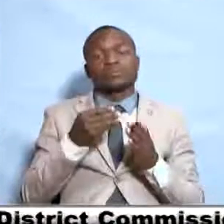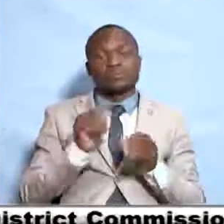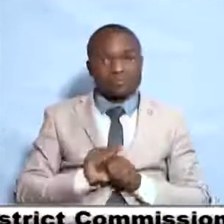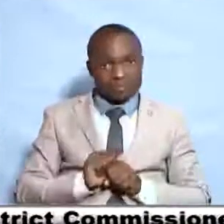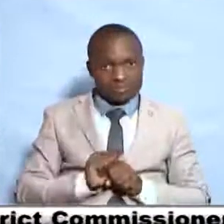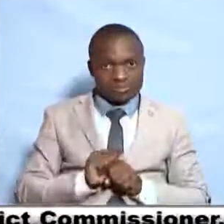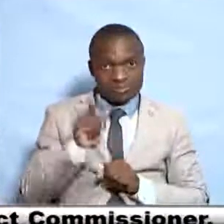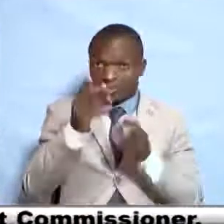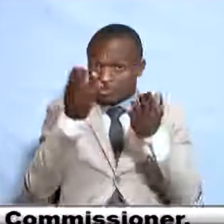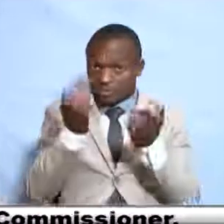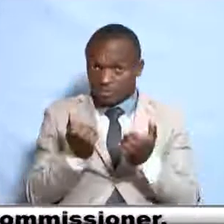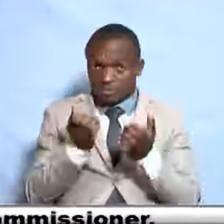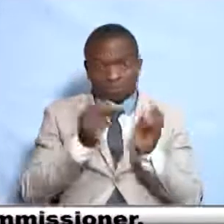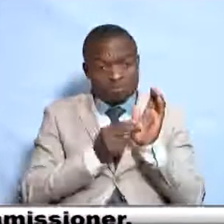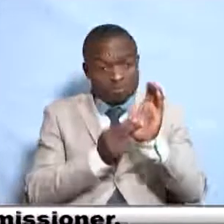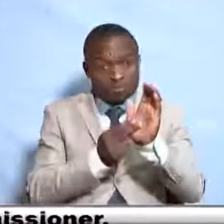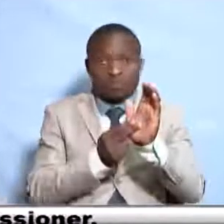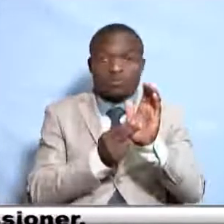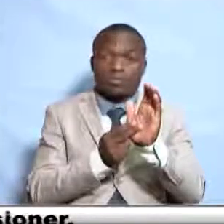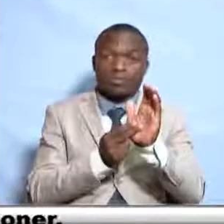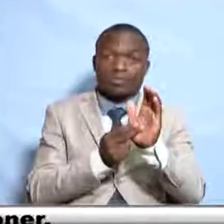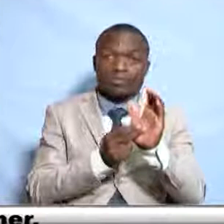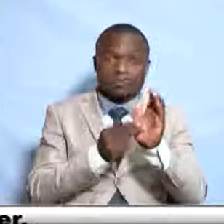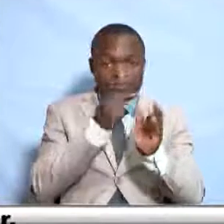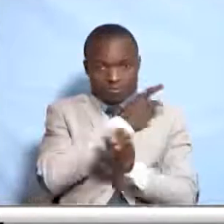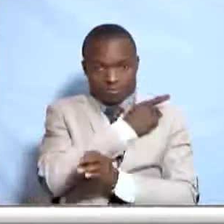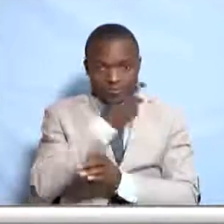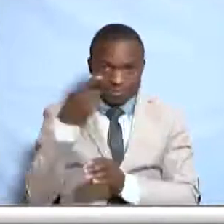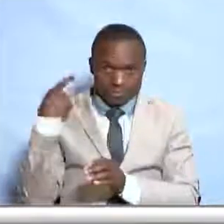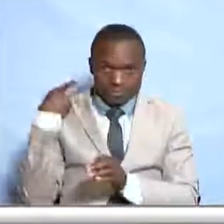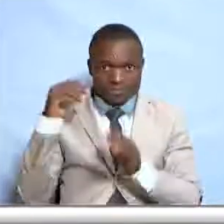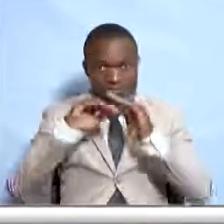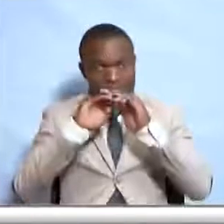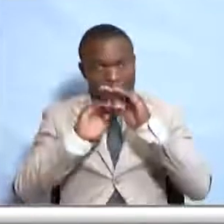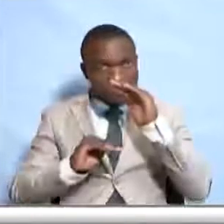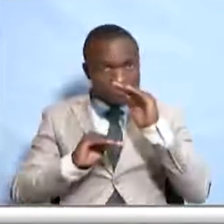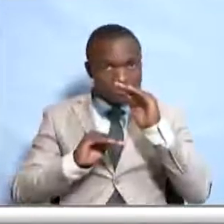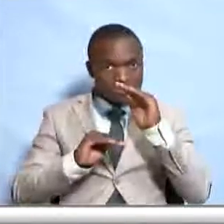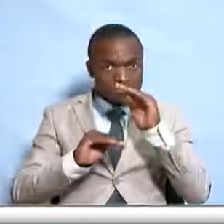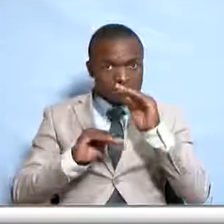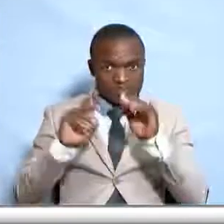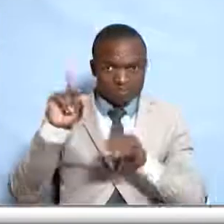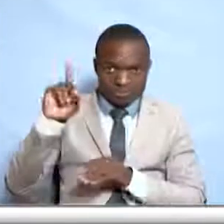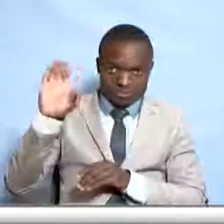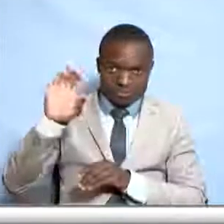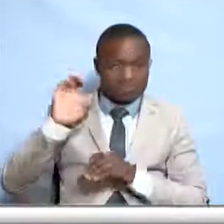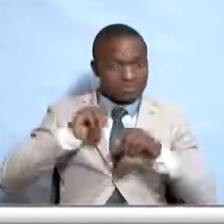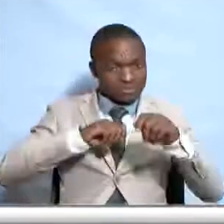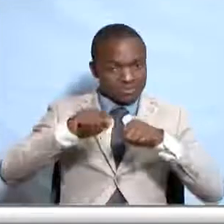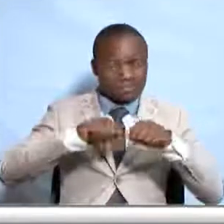to indicate to the House that under district